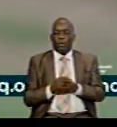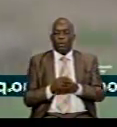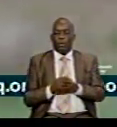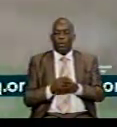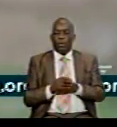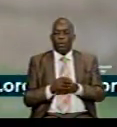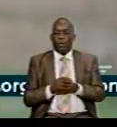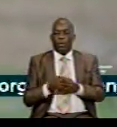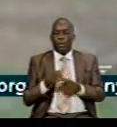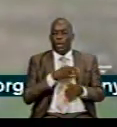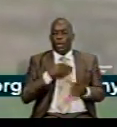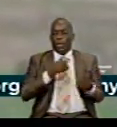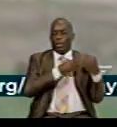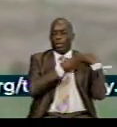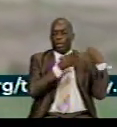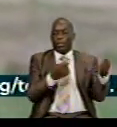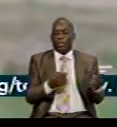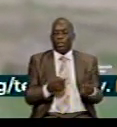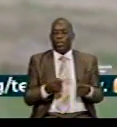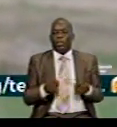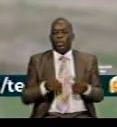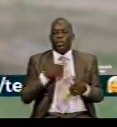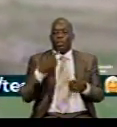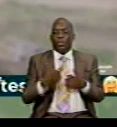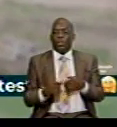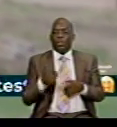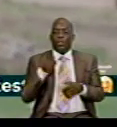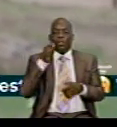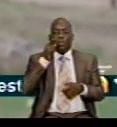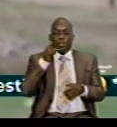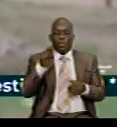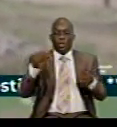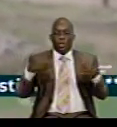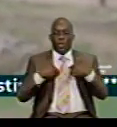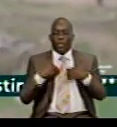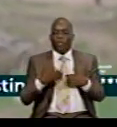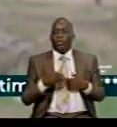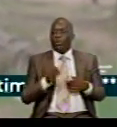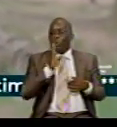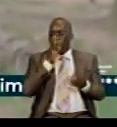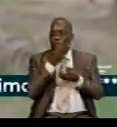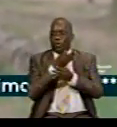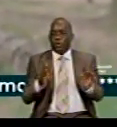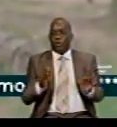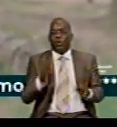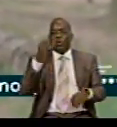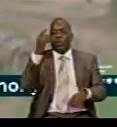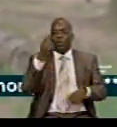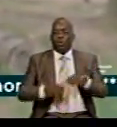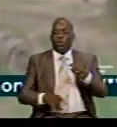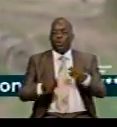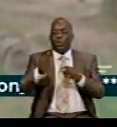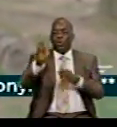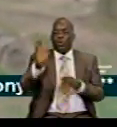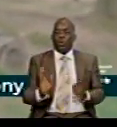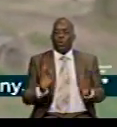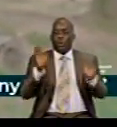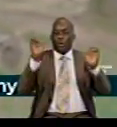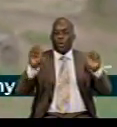And since then, I've been freed. Whatever the Lord cannot do does not exist.